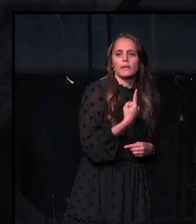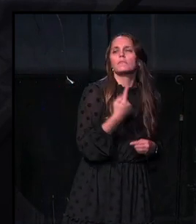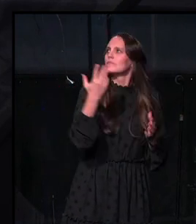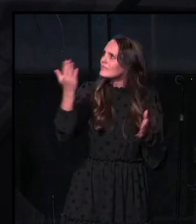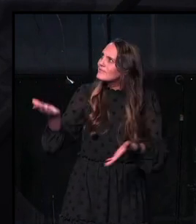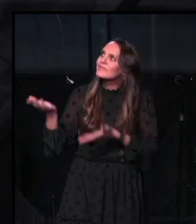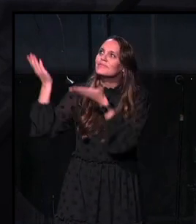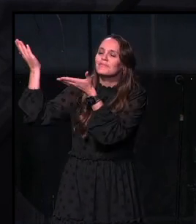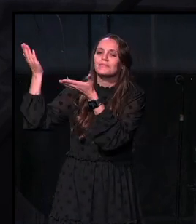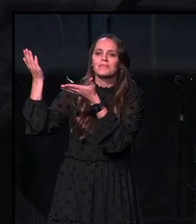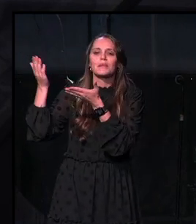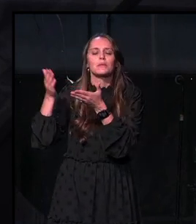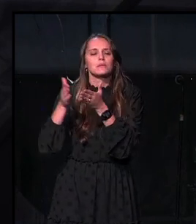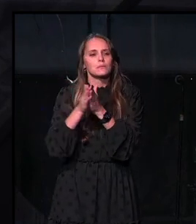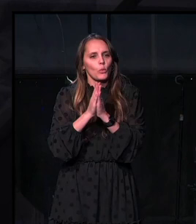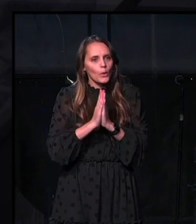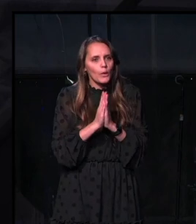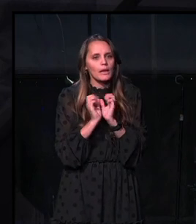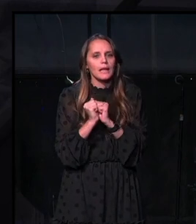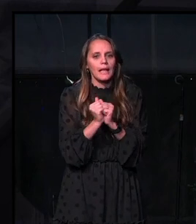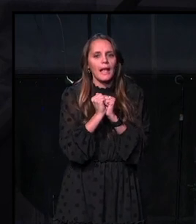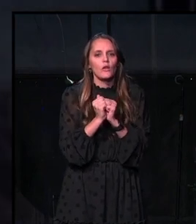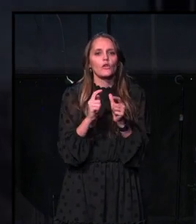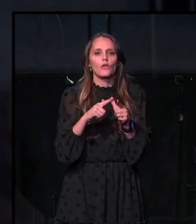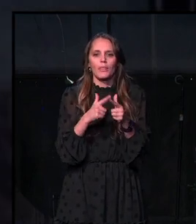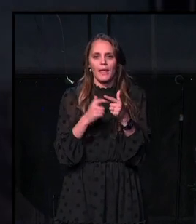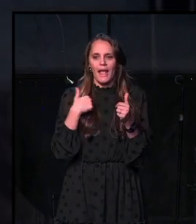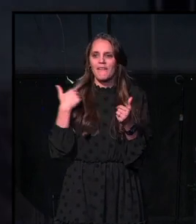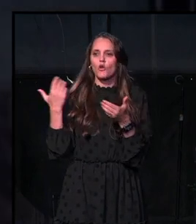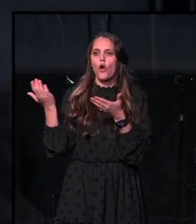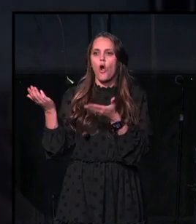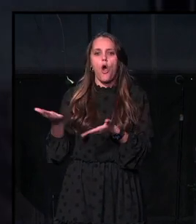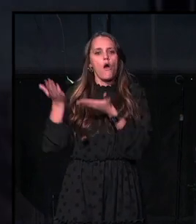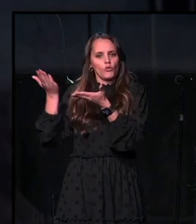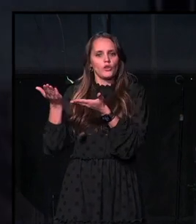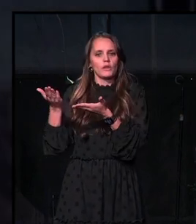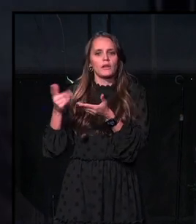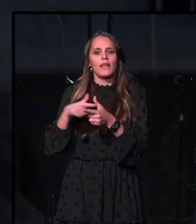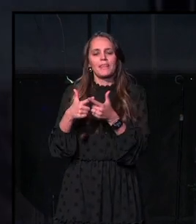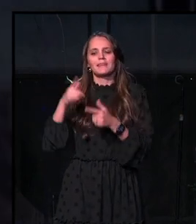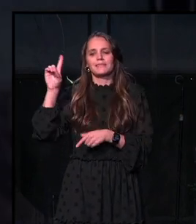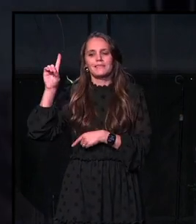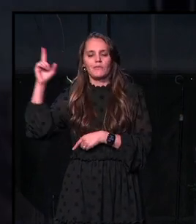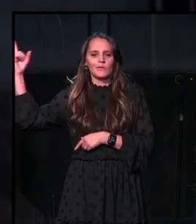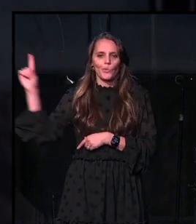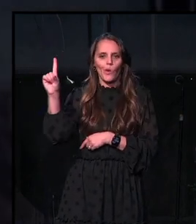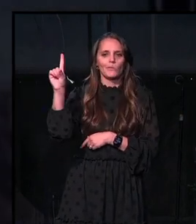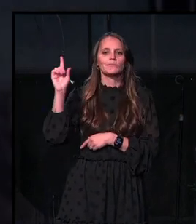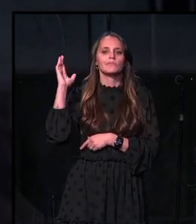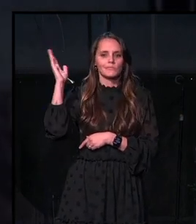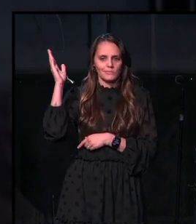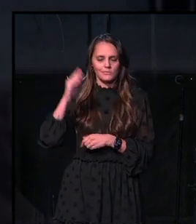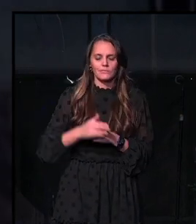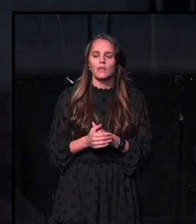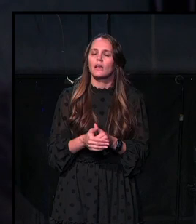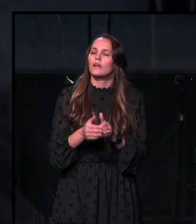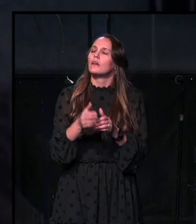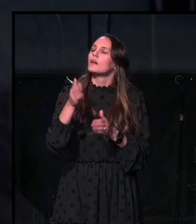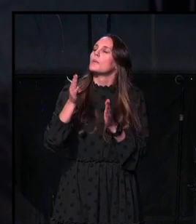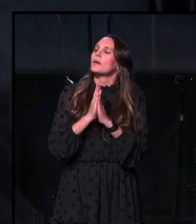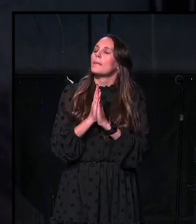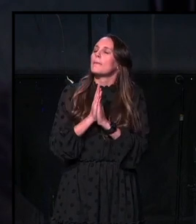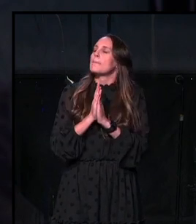Let's pray together and as we take this offering, and then David's going to bring the word. So pray with me. God, we love